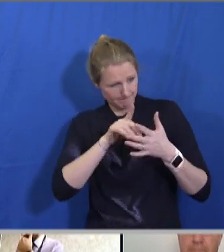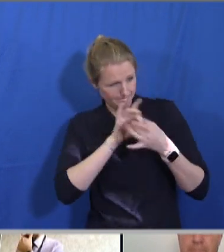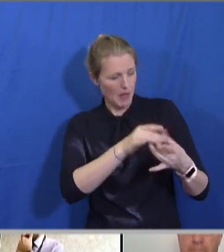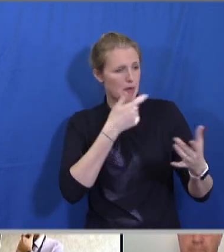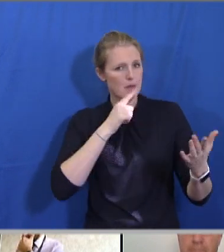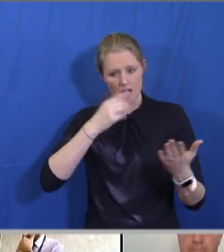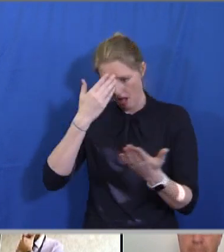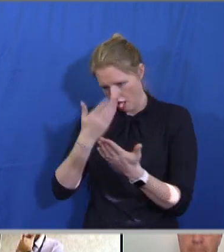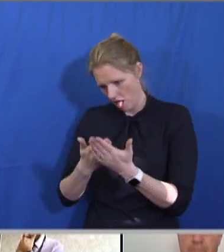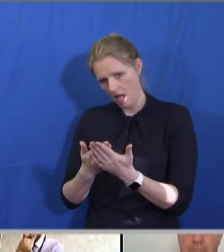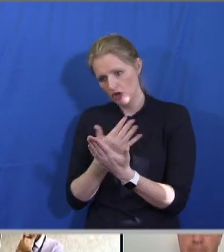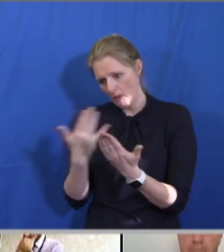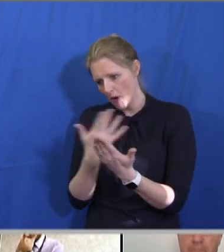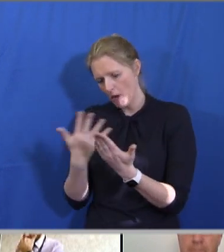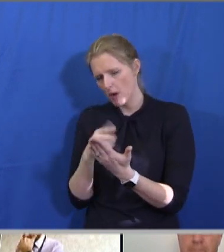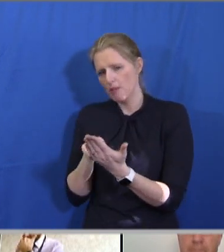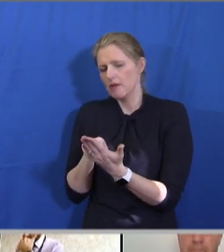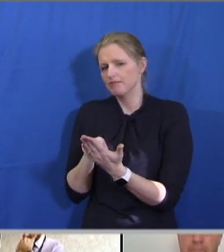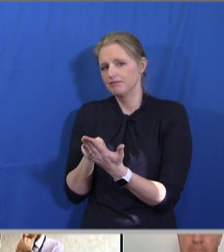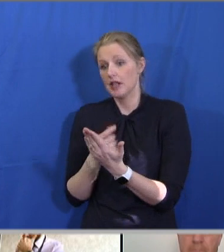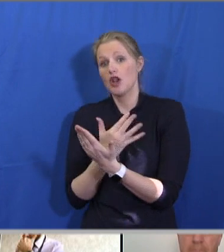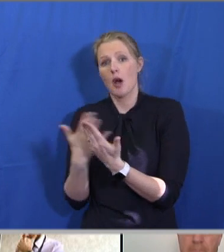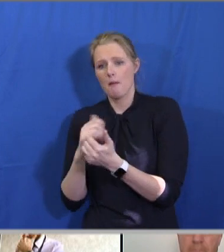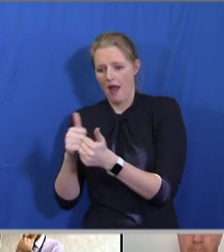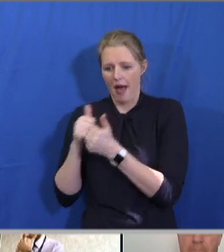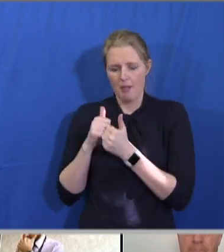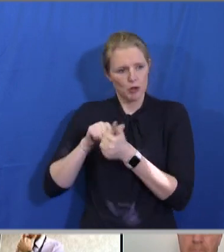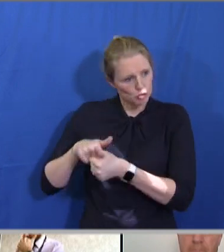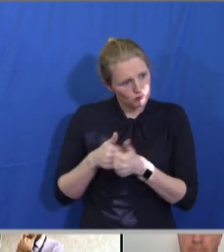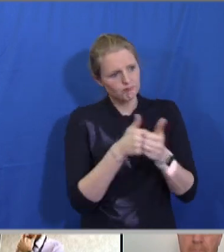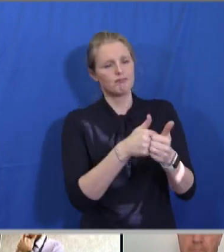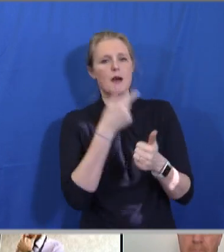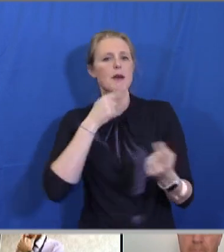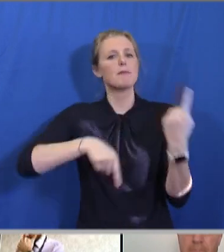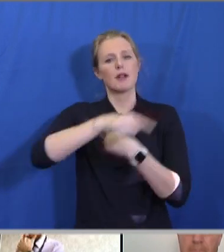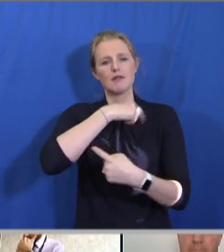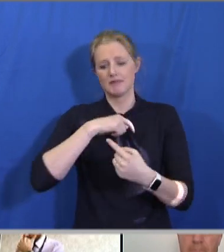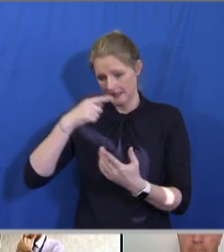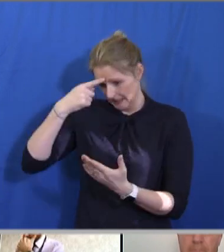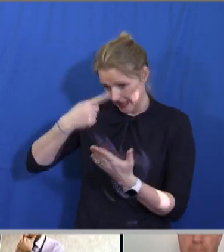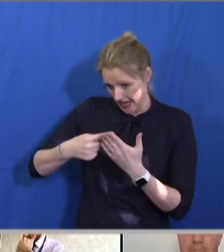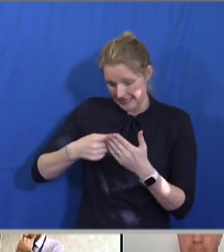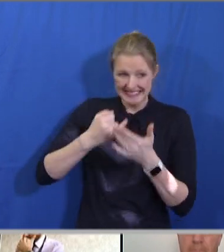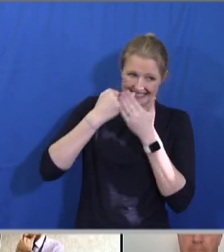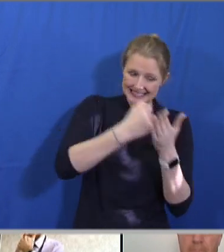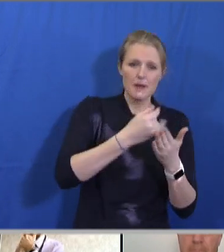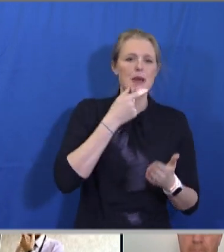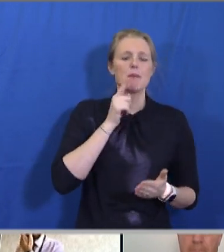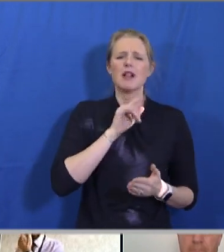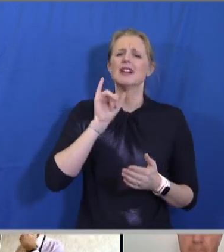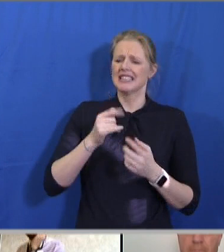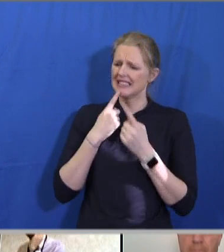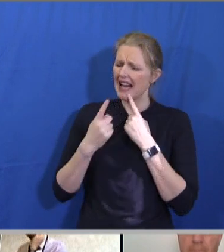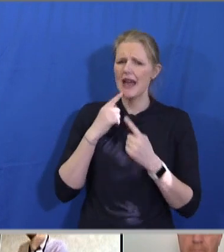The individual should be always at the centre of every decision that we make as well. So while data is important to look to those